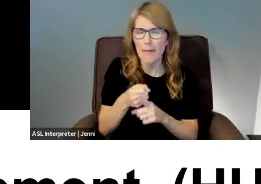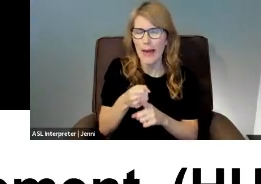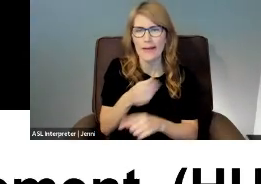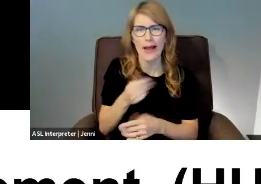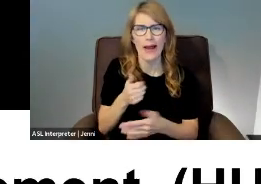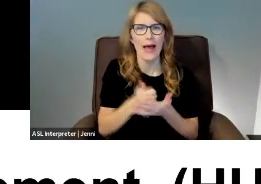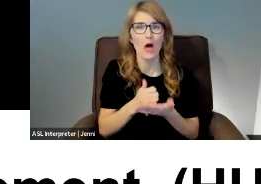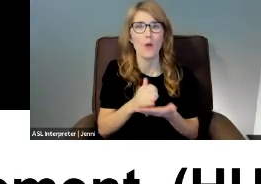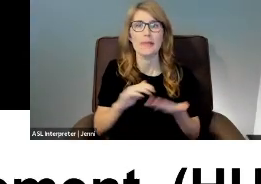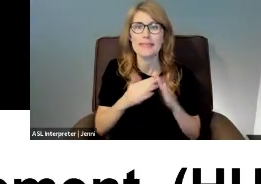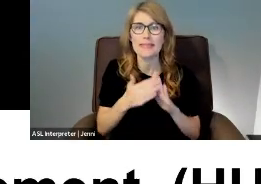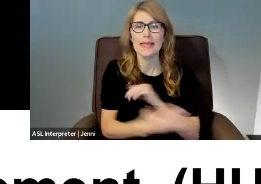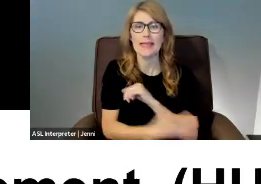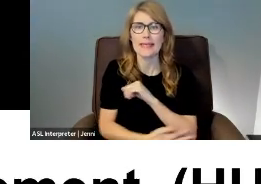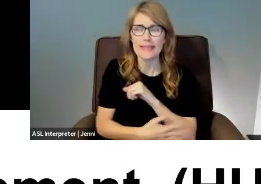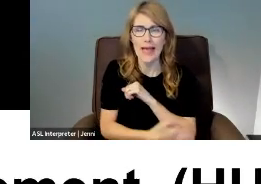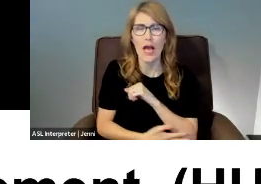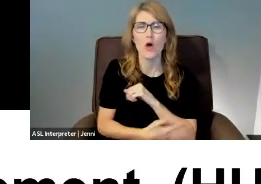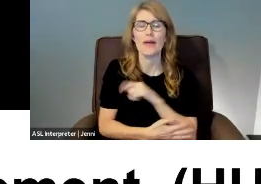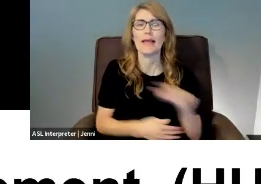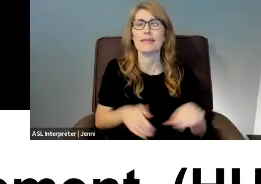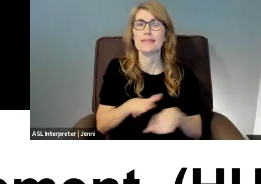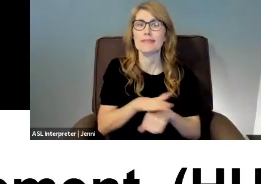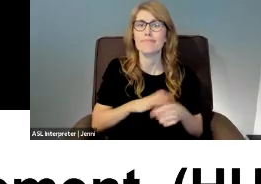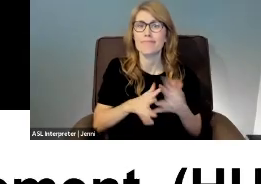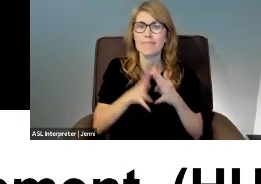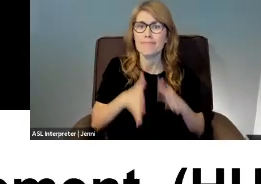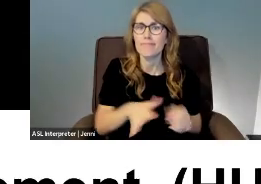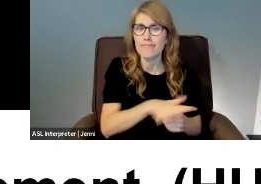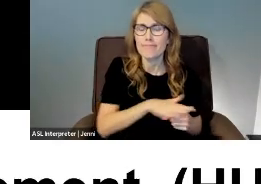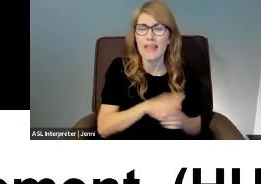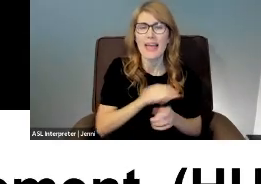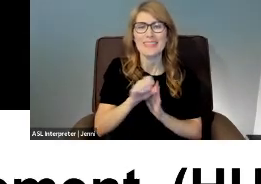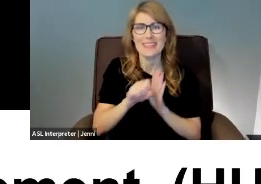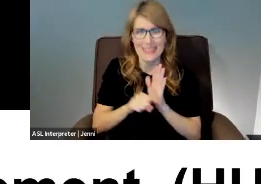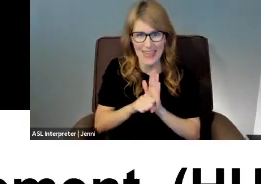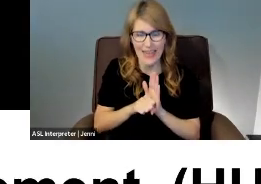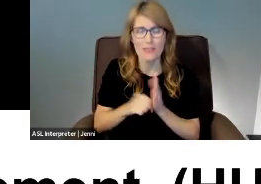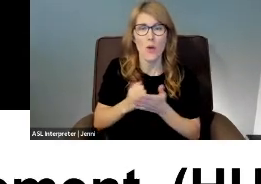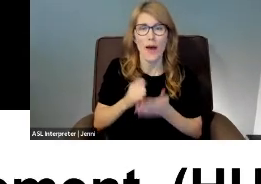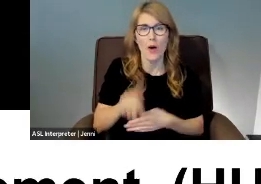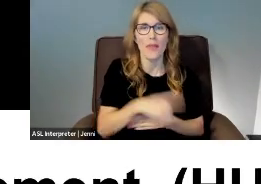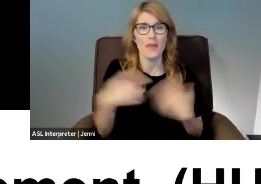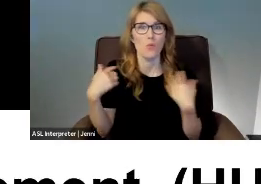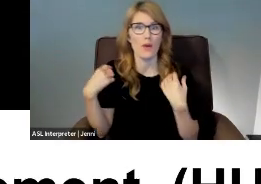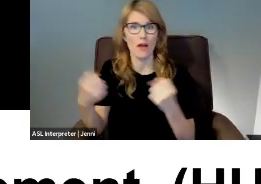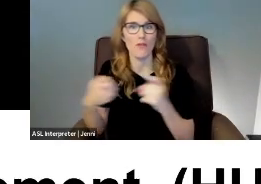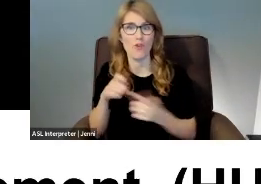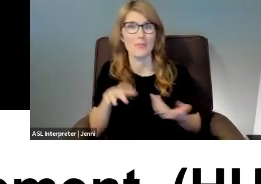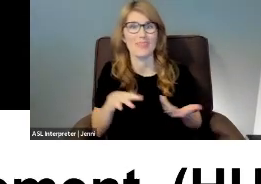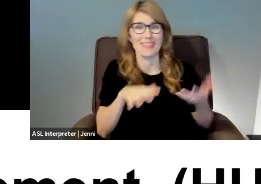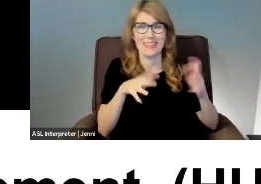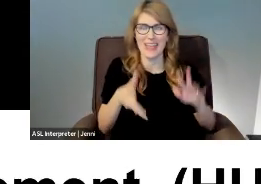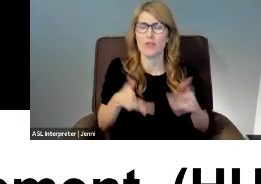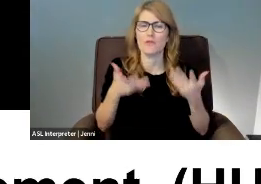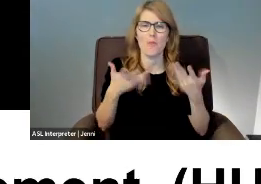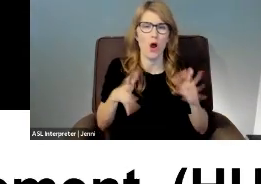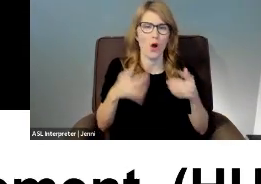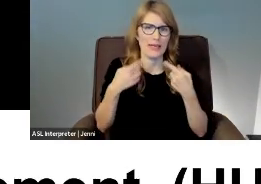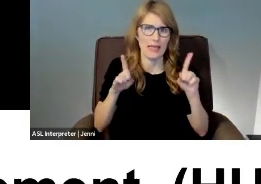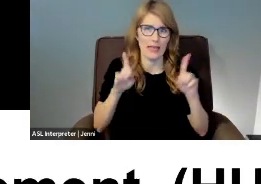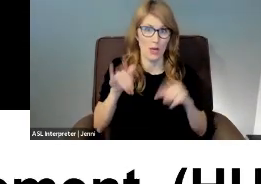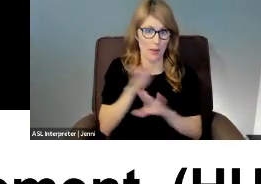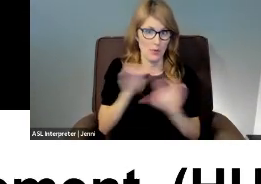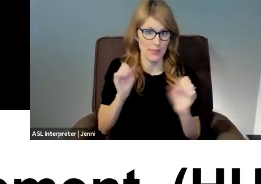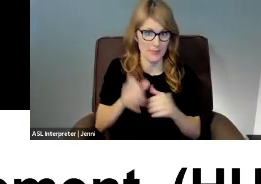counties, indigenous nations, and states recover from presidentially declared disasters. And